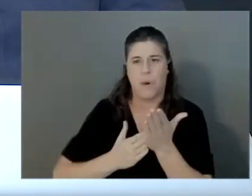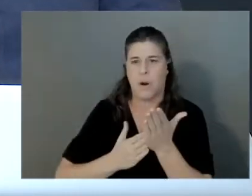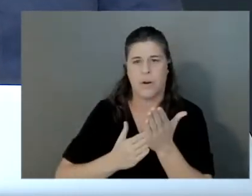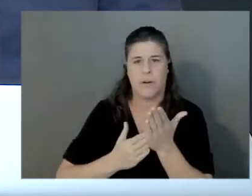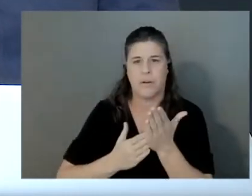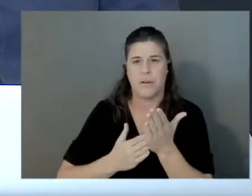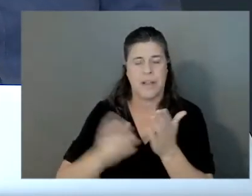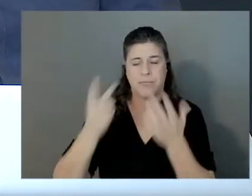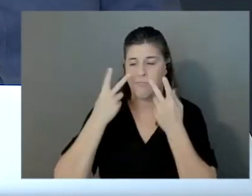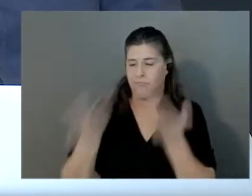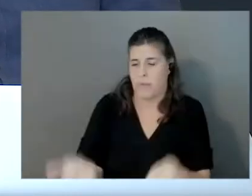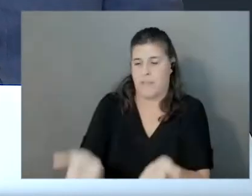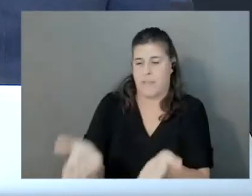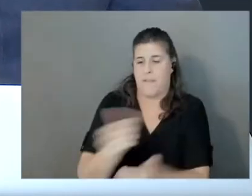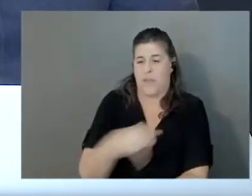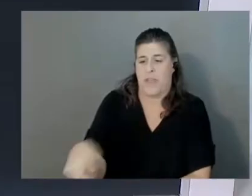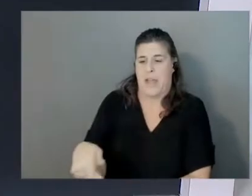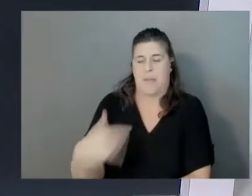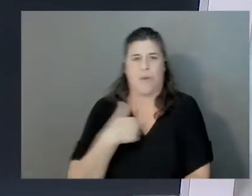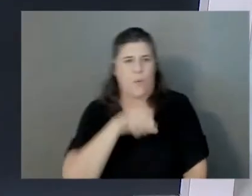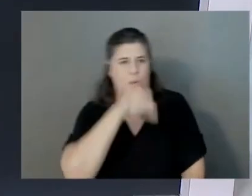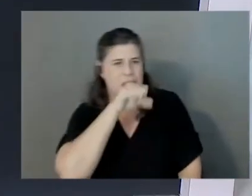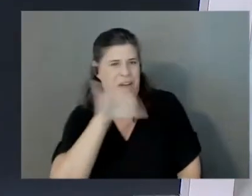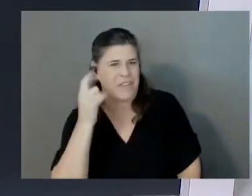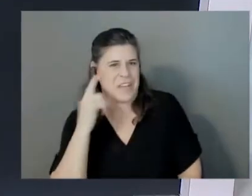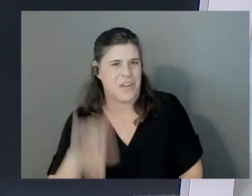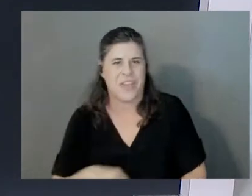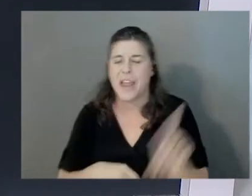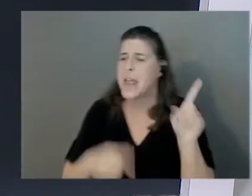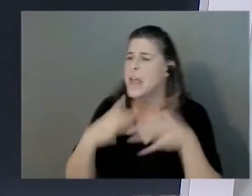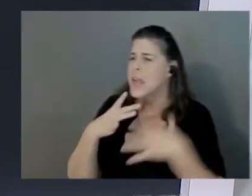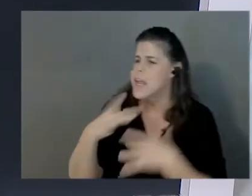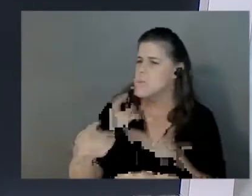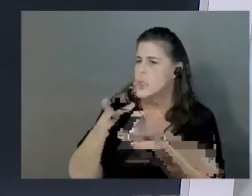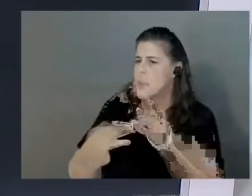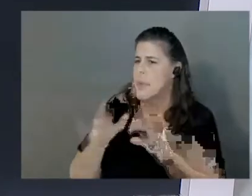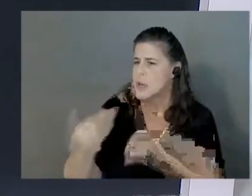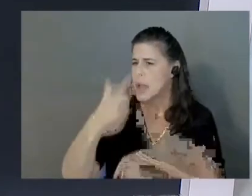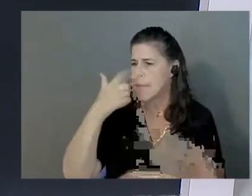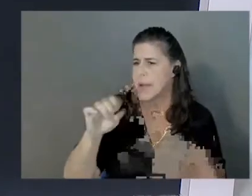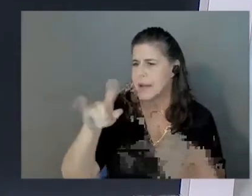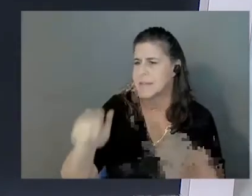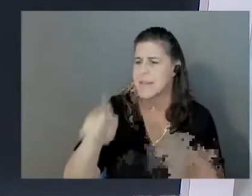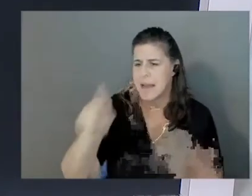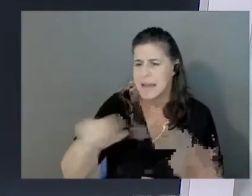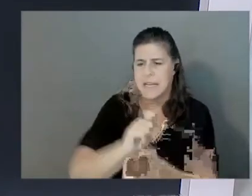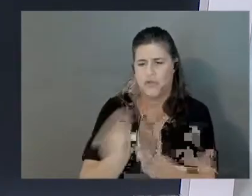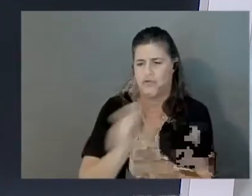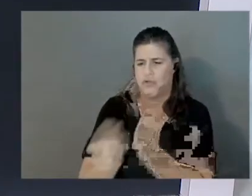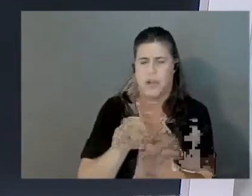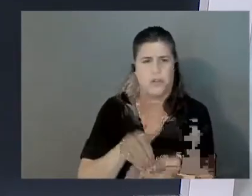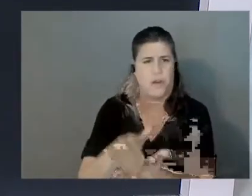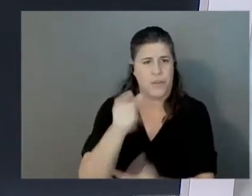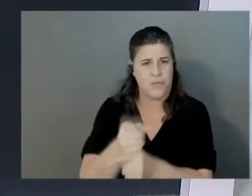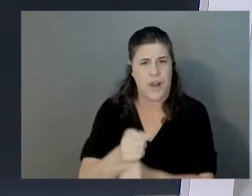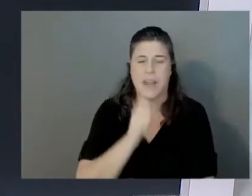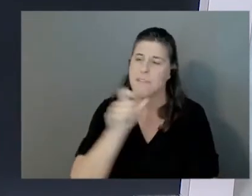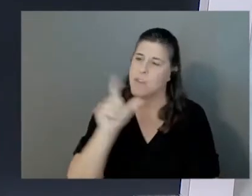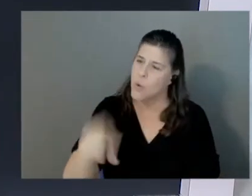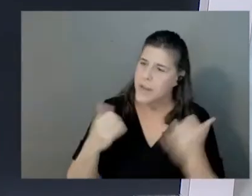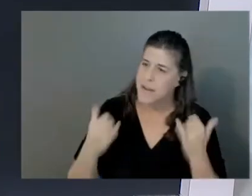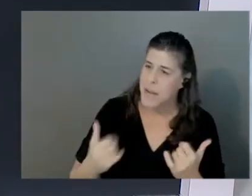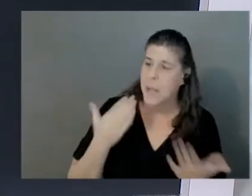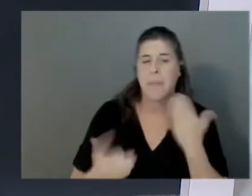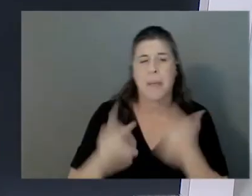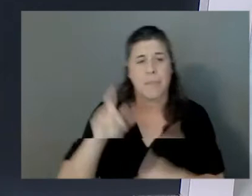to the application. That's what we love to hear. Interesting you mentioned that, because data needs keep changing too, right? I think if you don't need it today, then you may need it